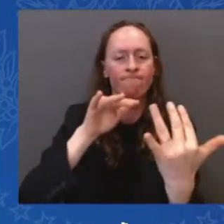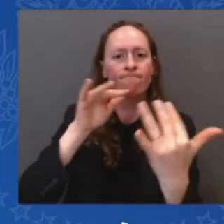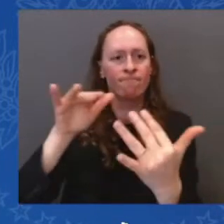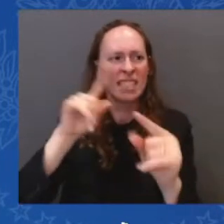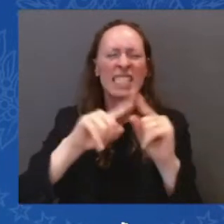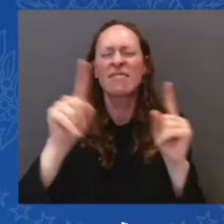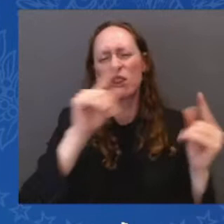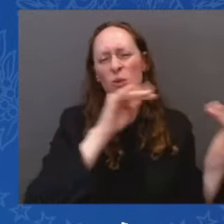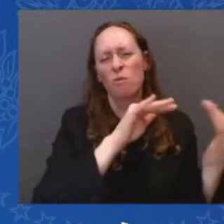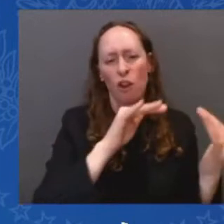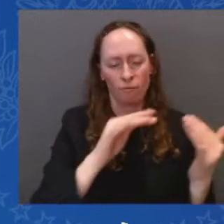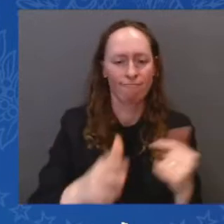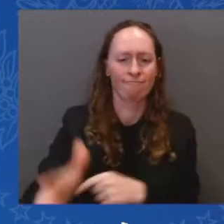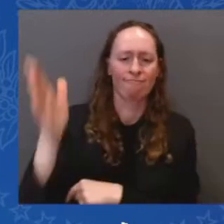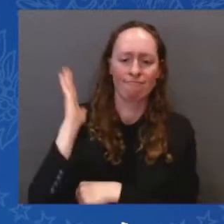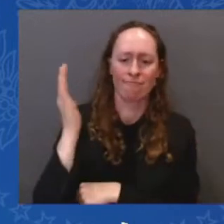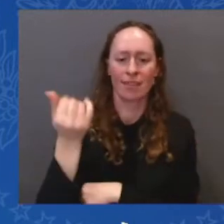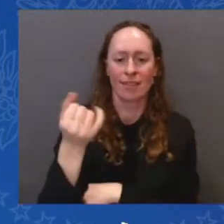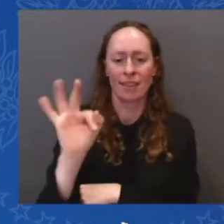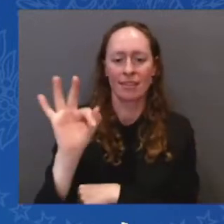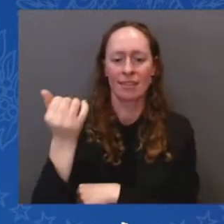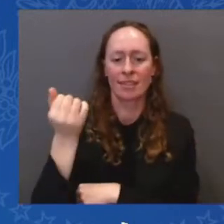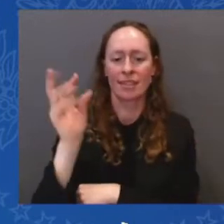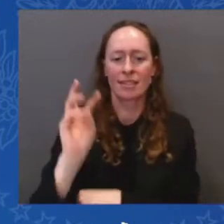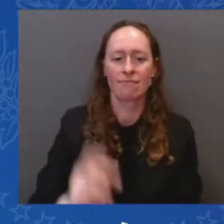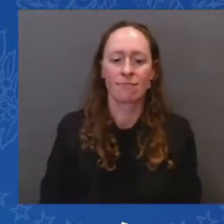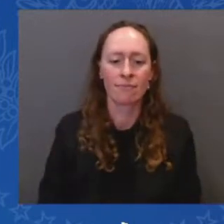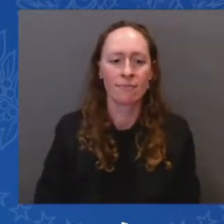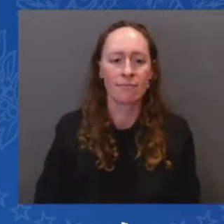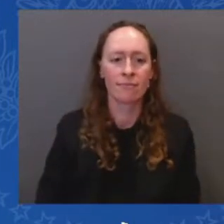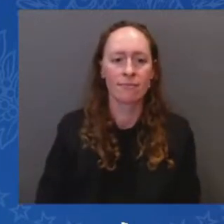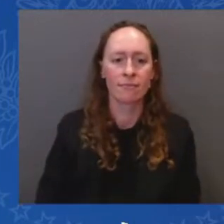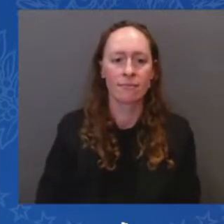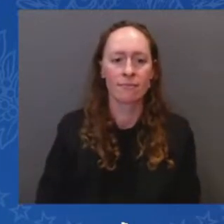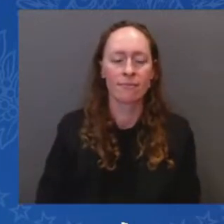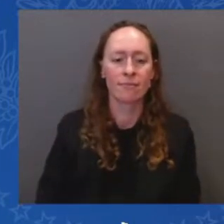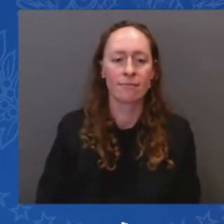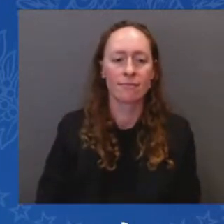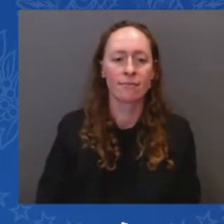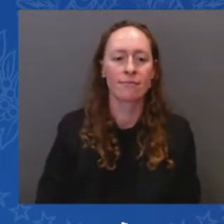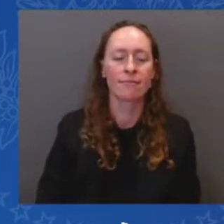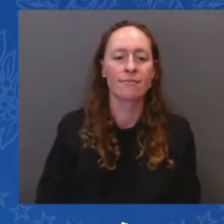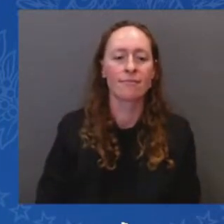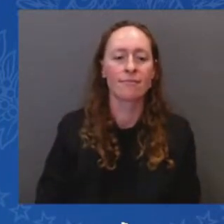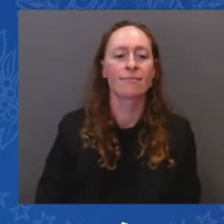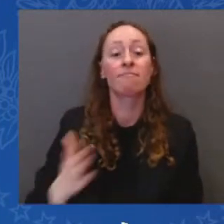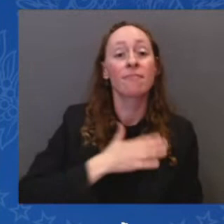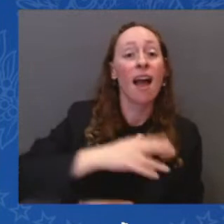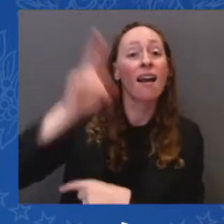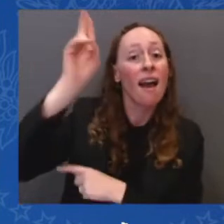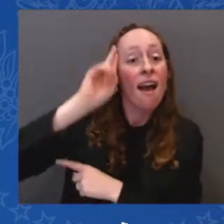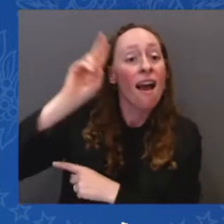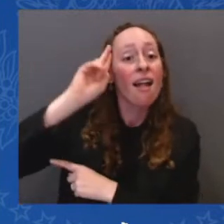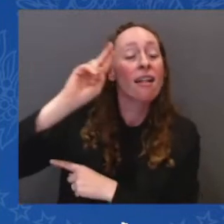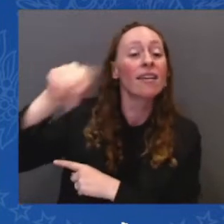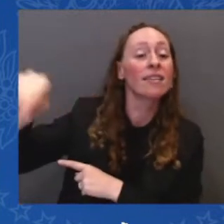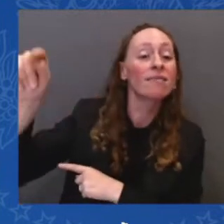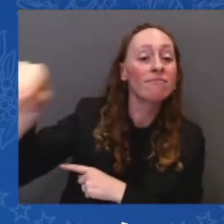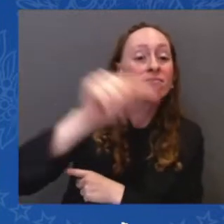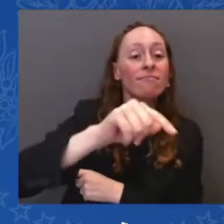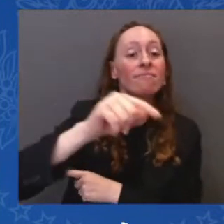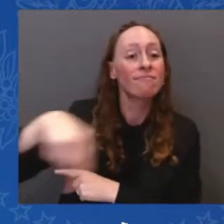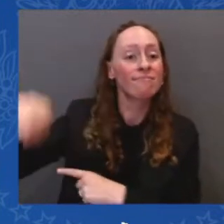1916. That's why my uncle, my father's brother, was at Normandy, and while my mother's brother